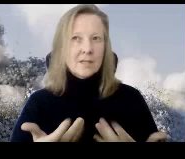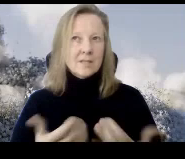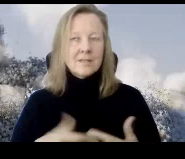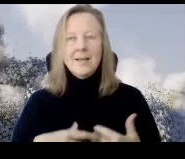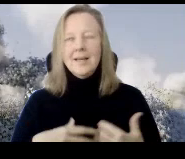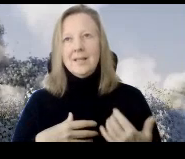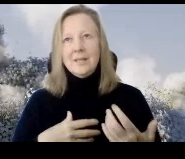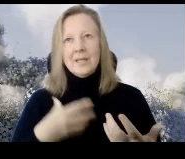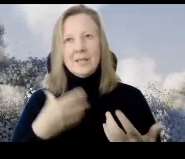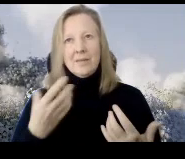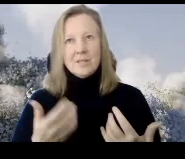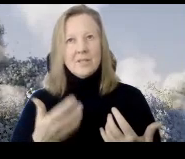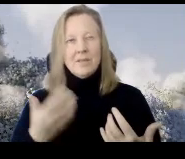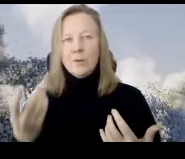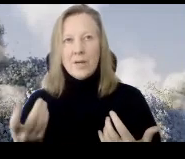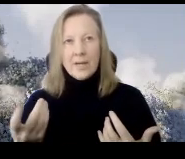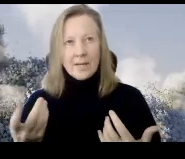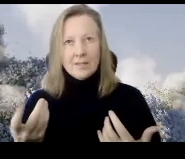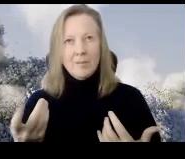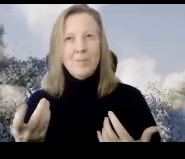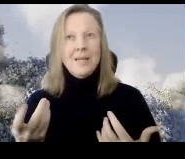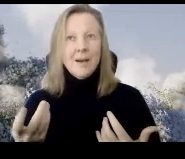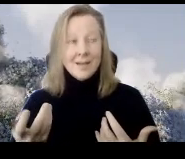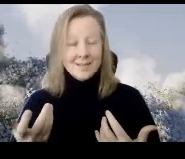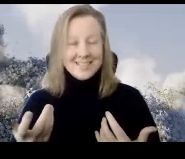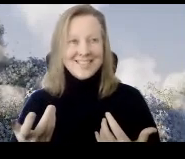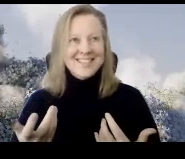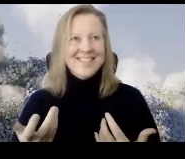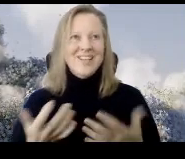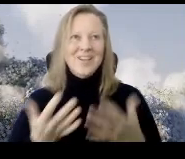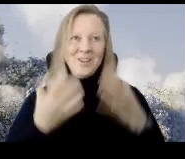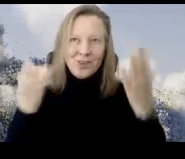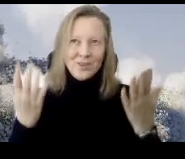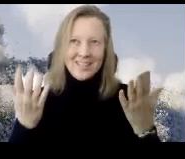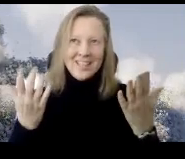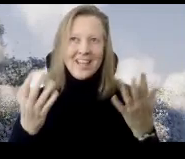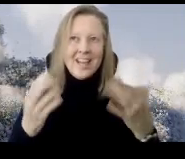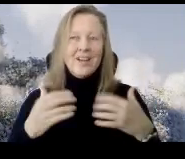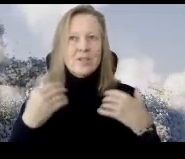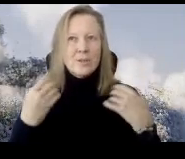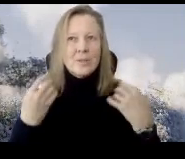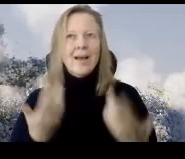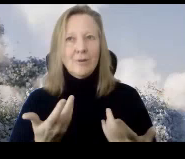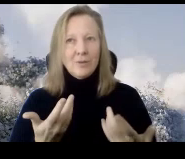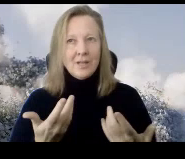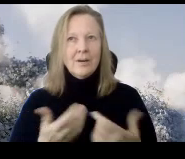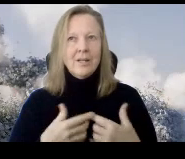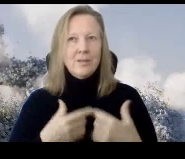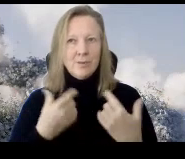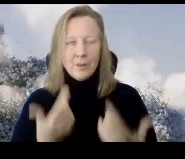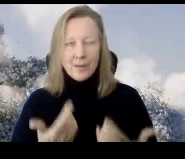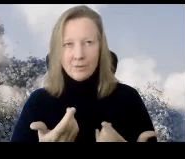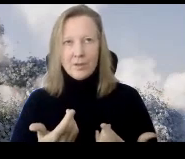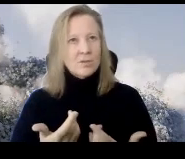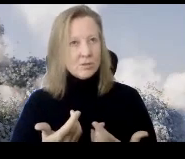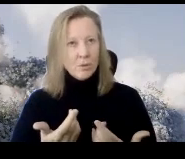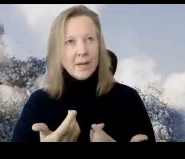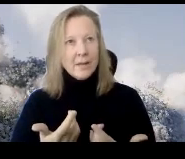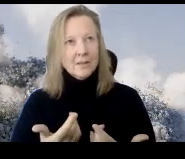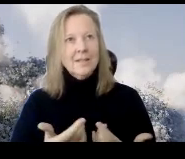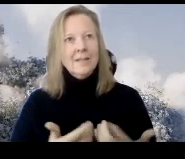CLB 6 and they might leave with a 7 or an 8 because you're learning, and also it's healthcare and you know